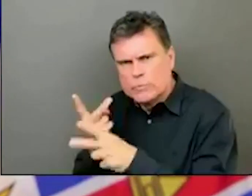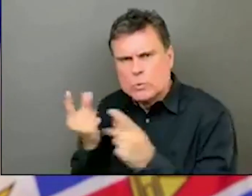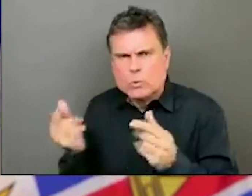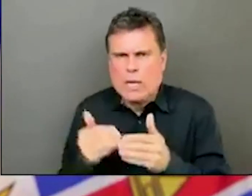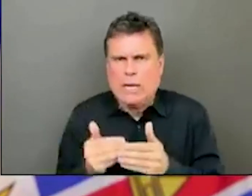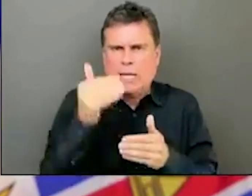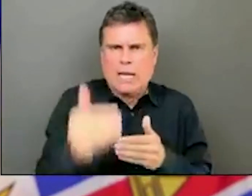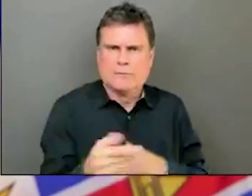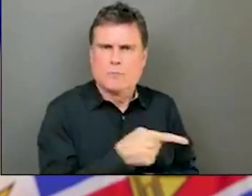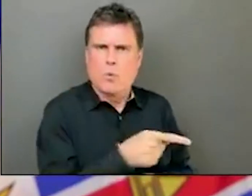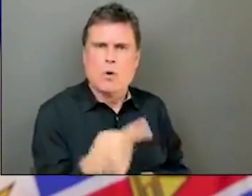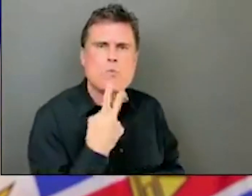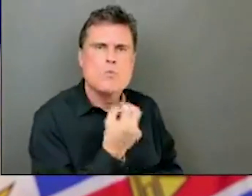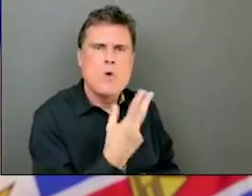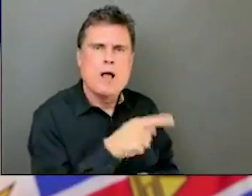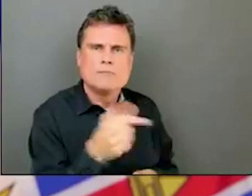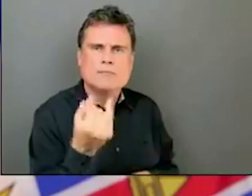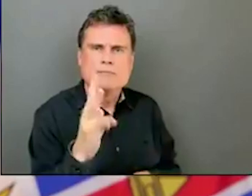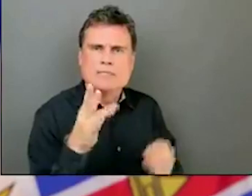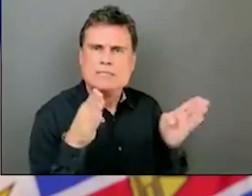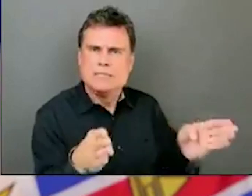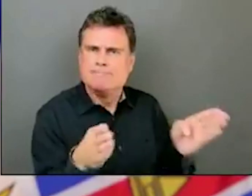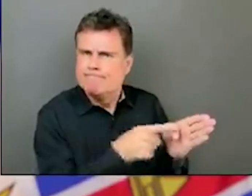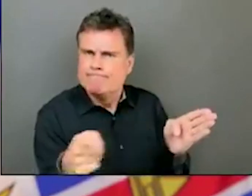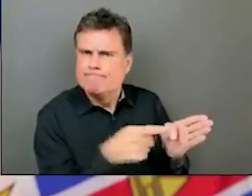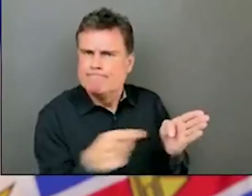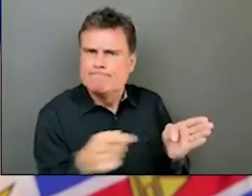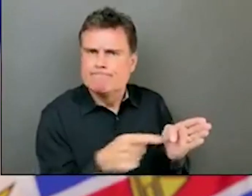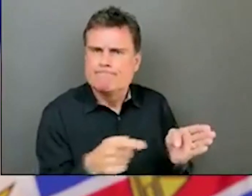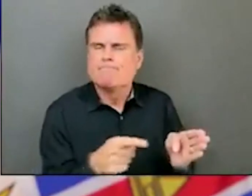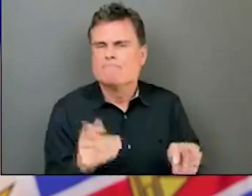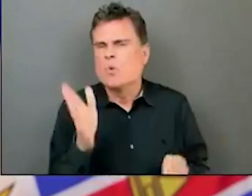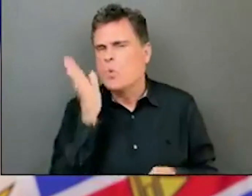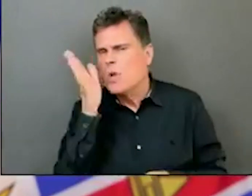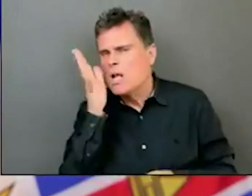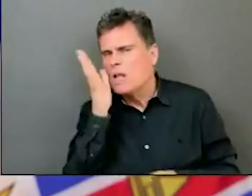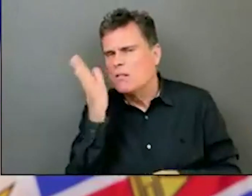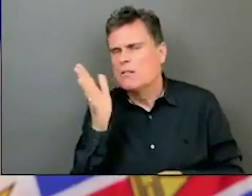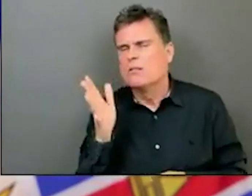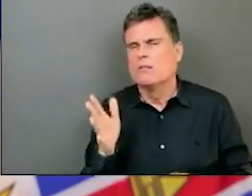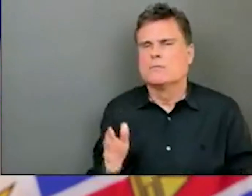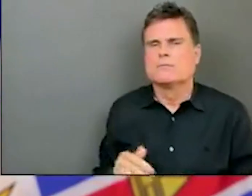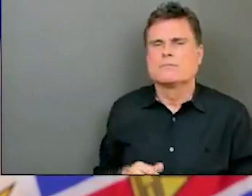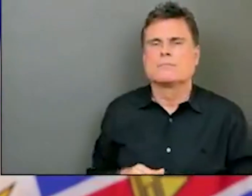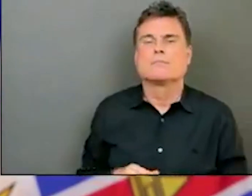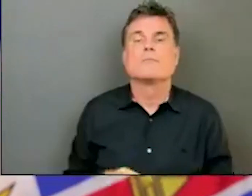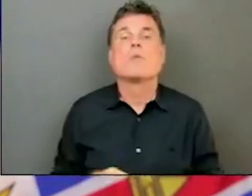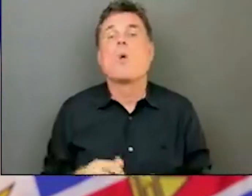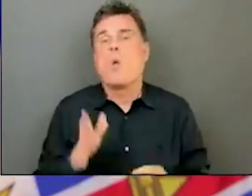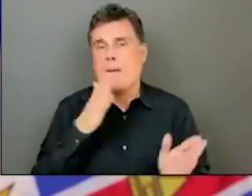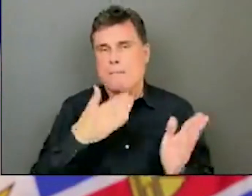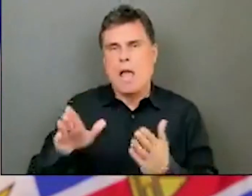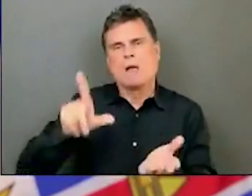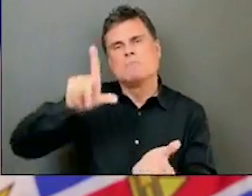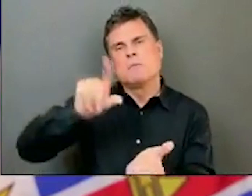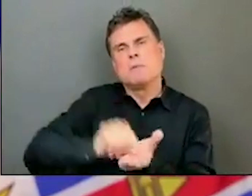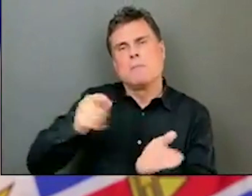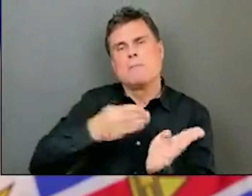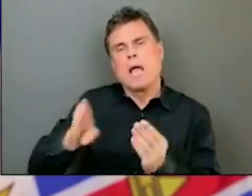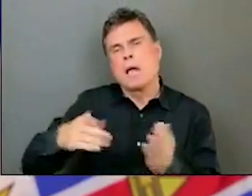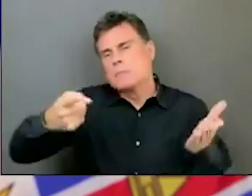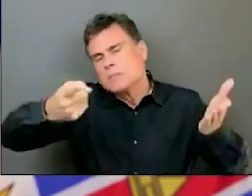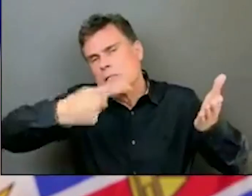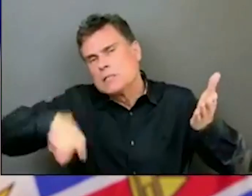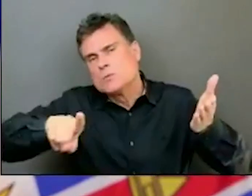out think through what is the best way to approach this from BC's perspective. And we'll be coming out with our